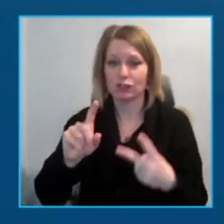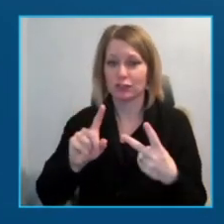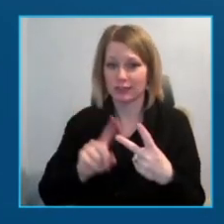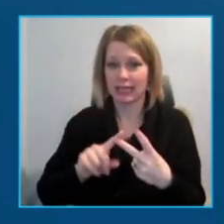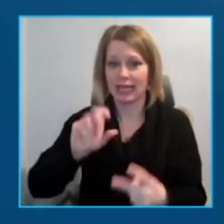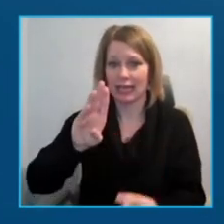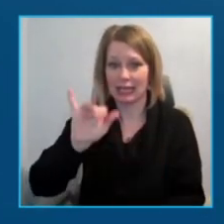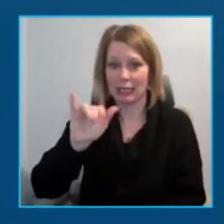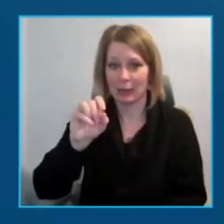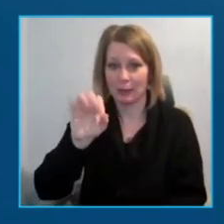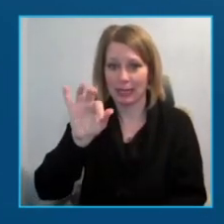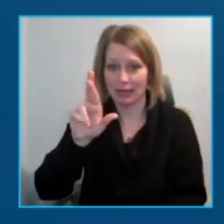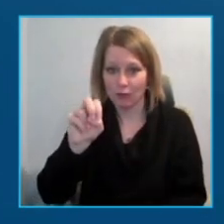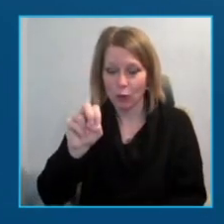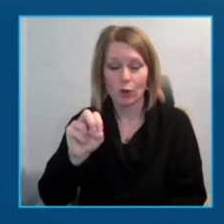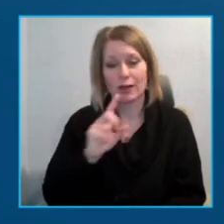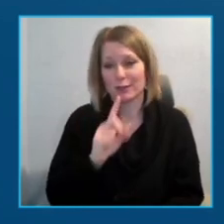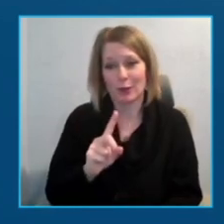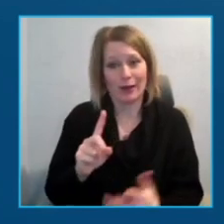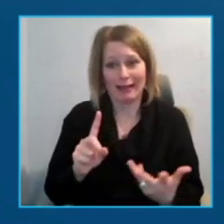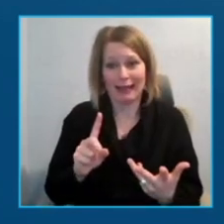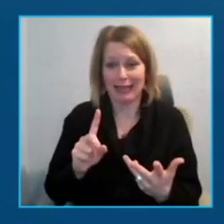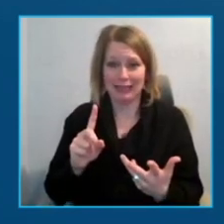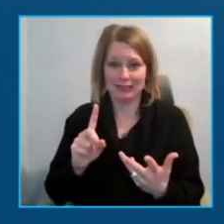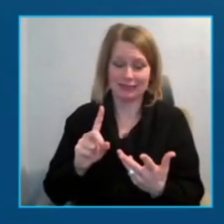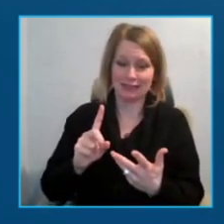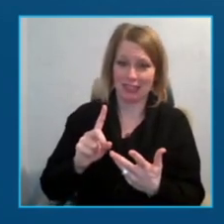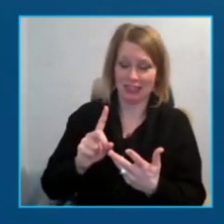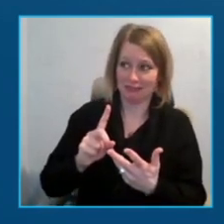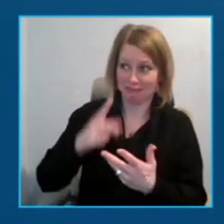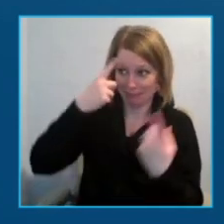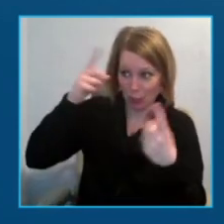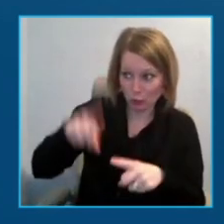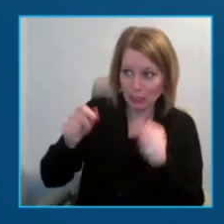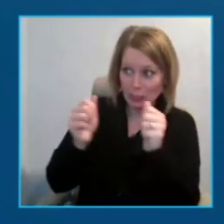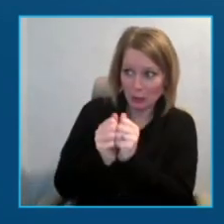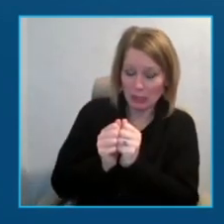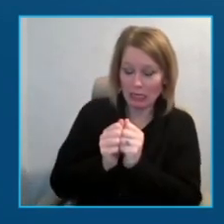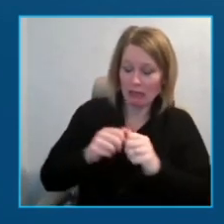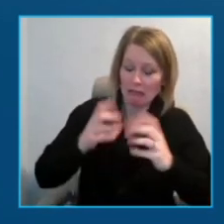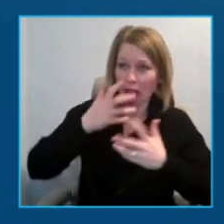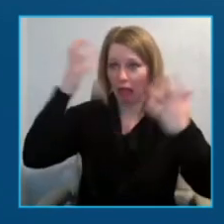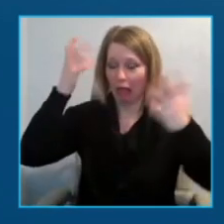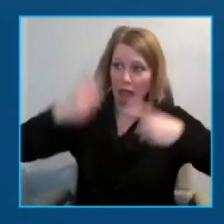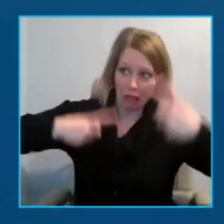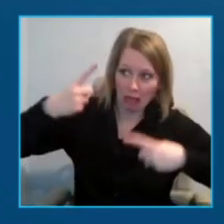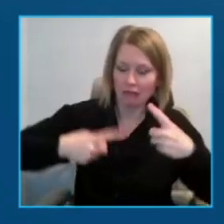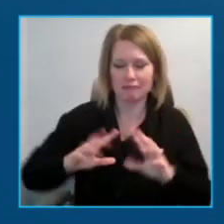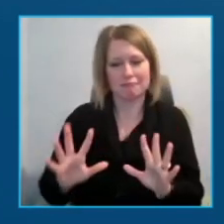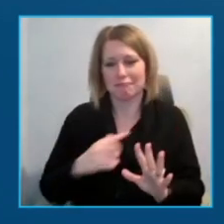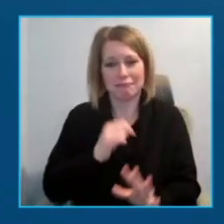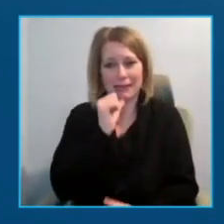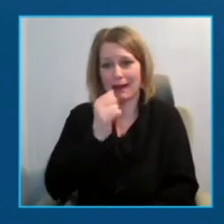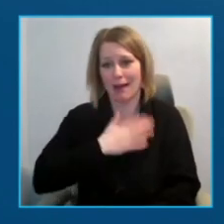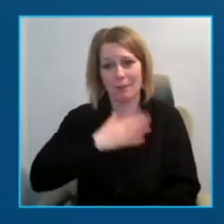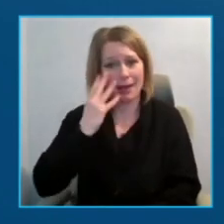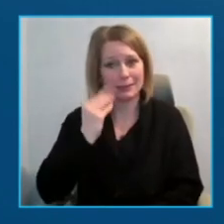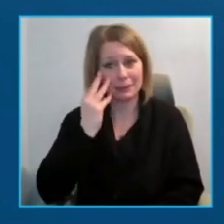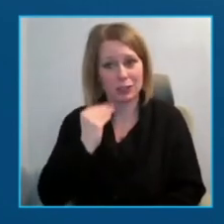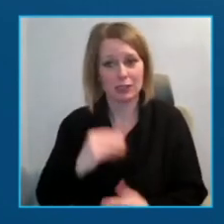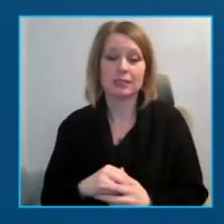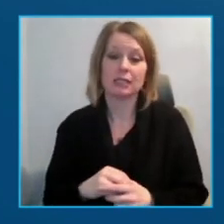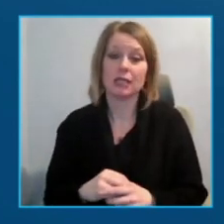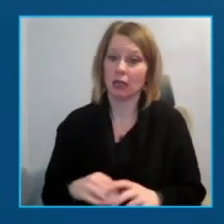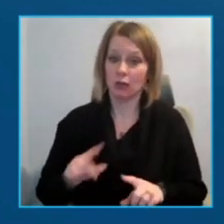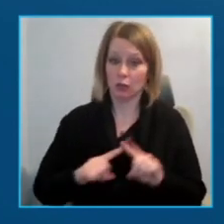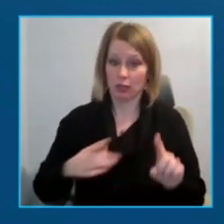say amen to the kicking and screaming part because that has not been my experience. I think what we are proposing here, as I understand it,